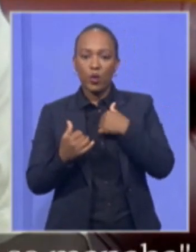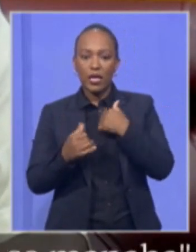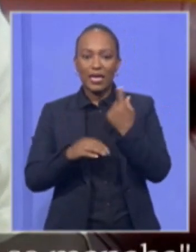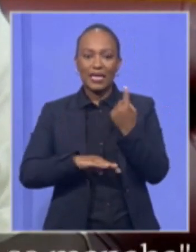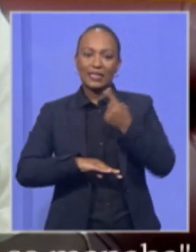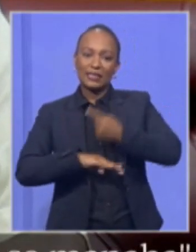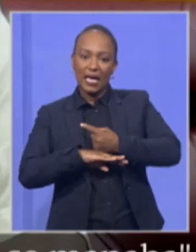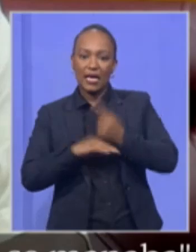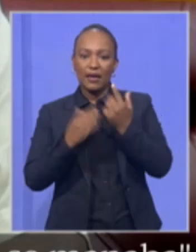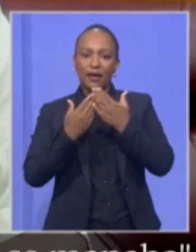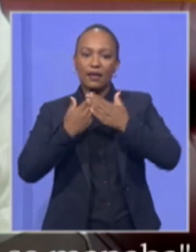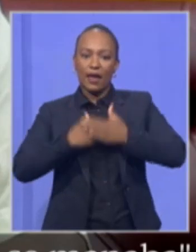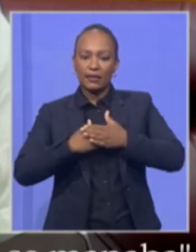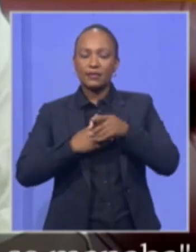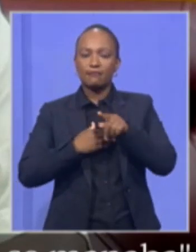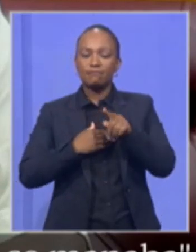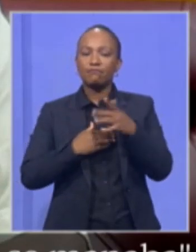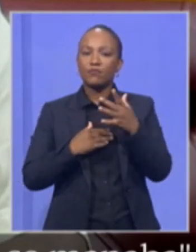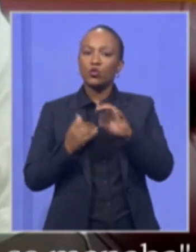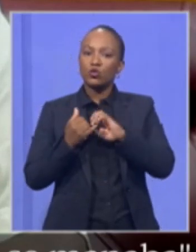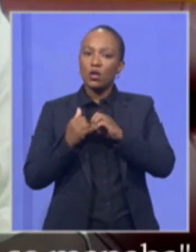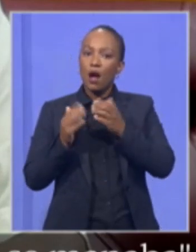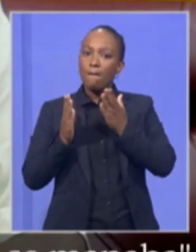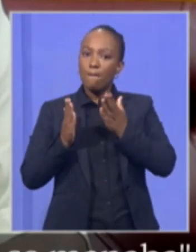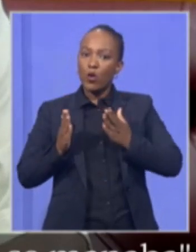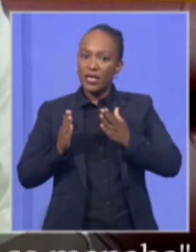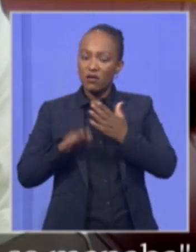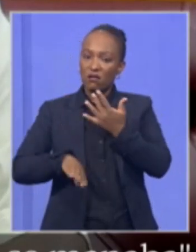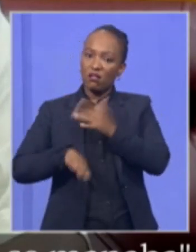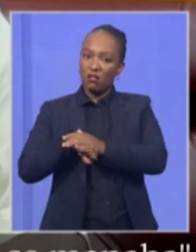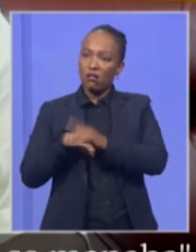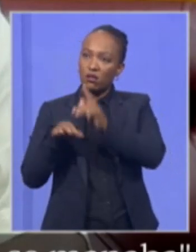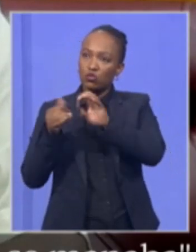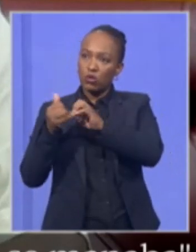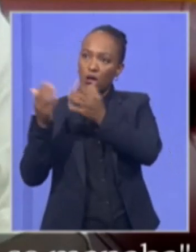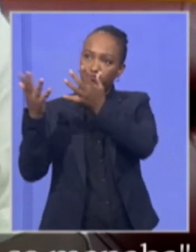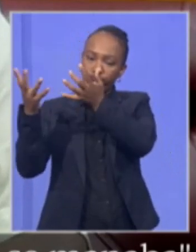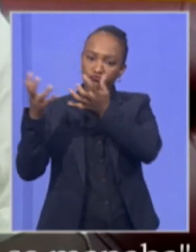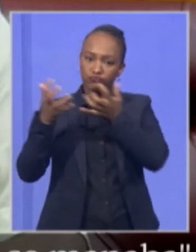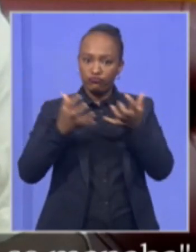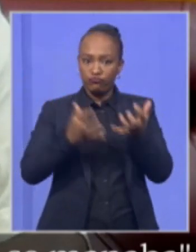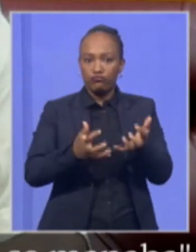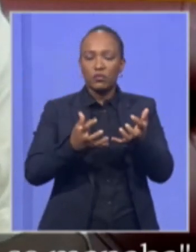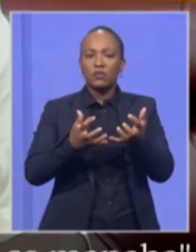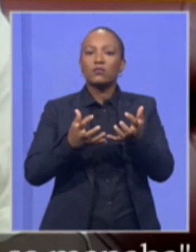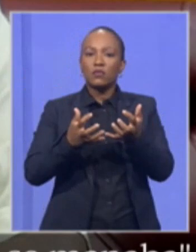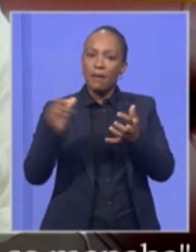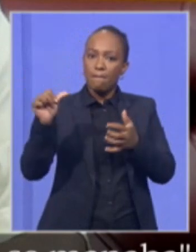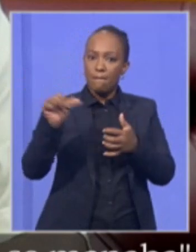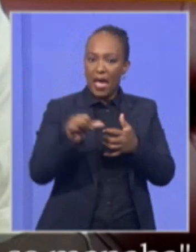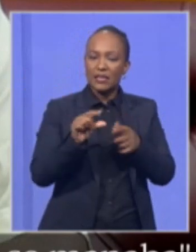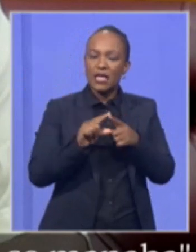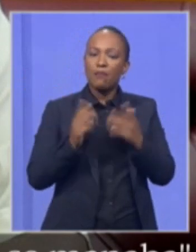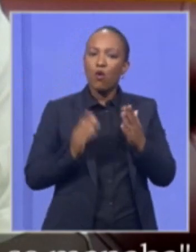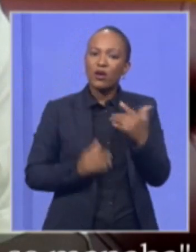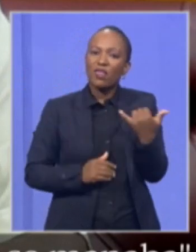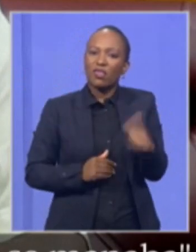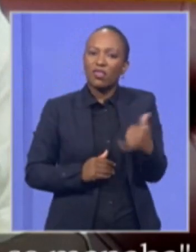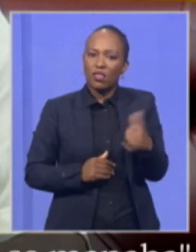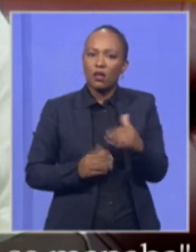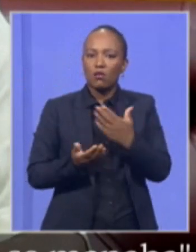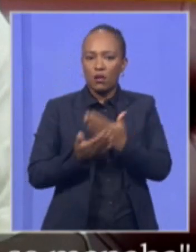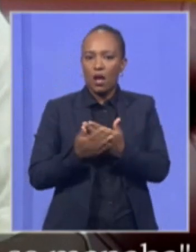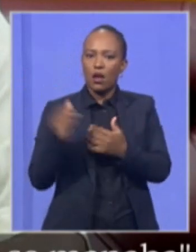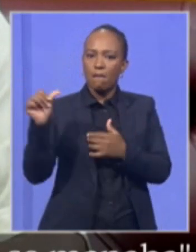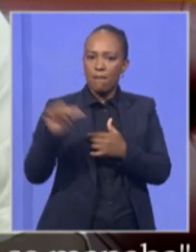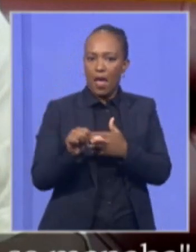night is the repatriation of the bodies of the deceased, as well as the injured back home, as well